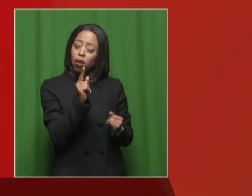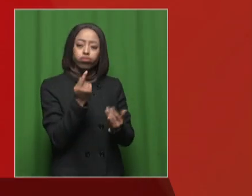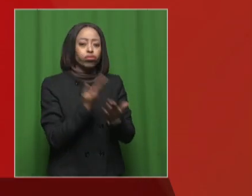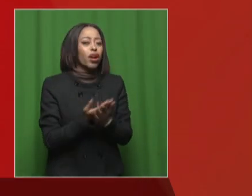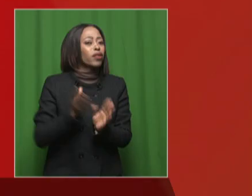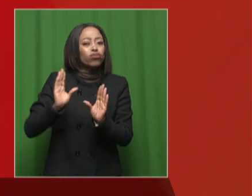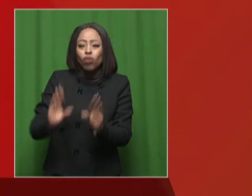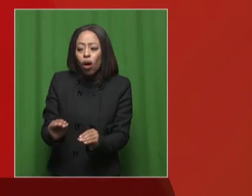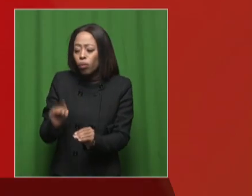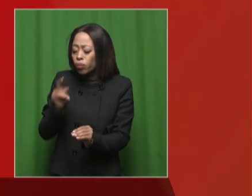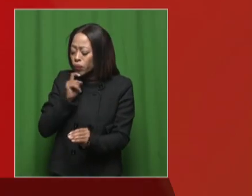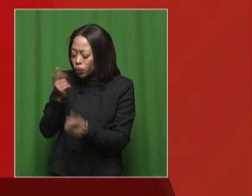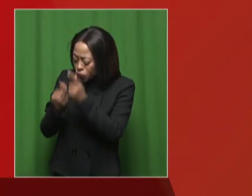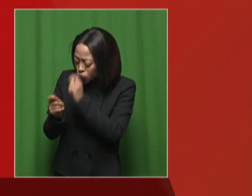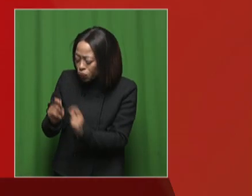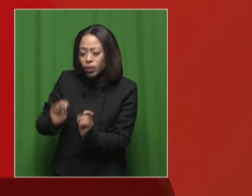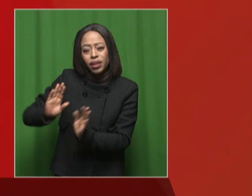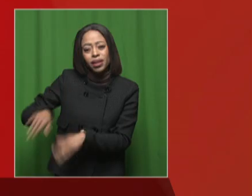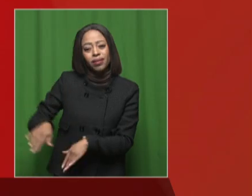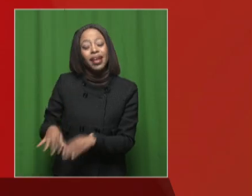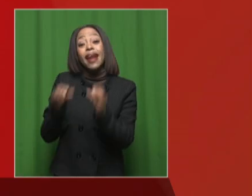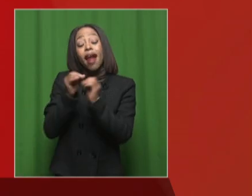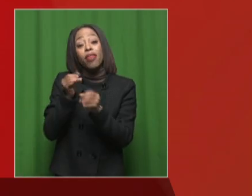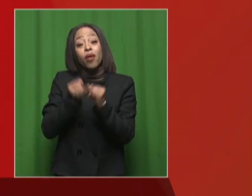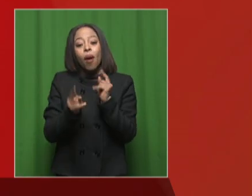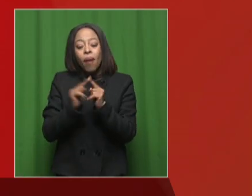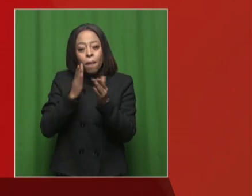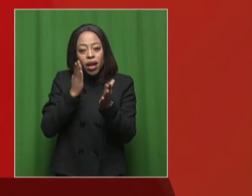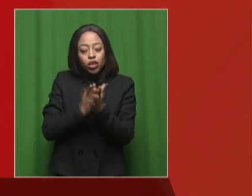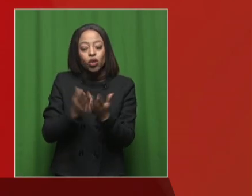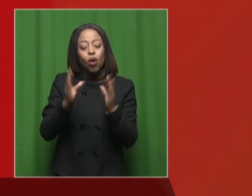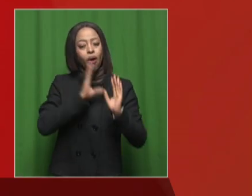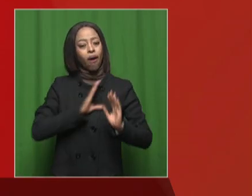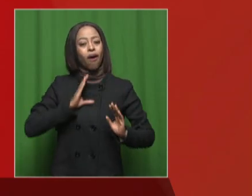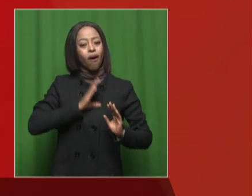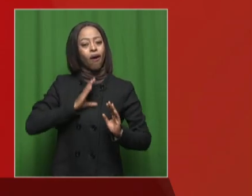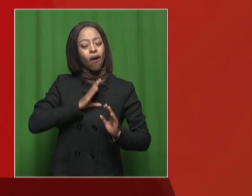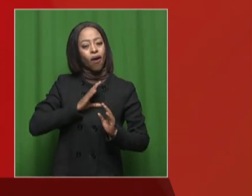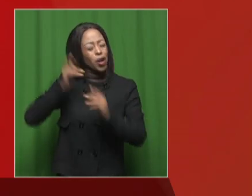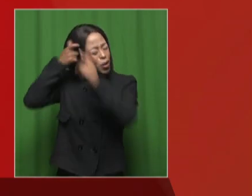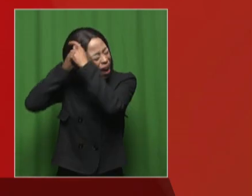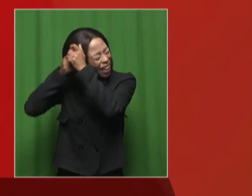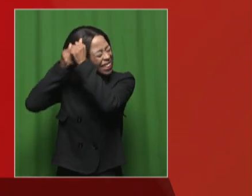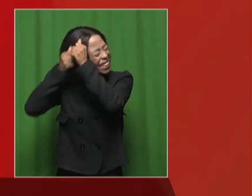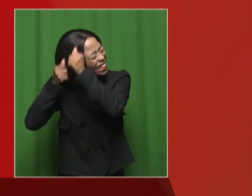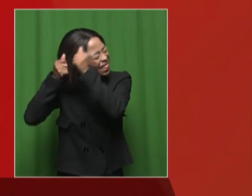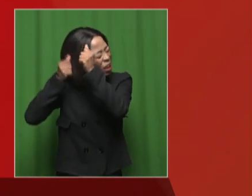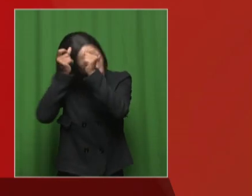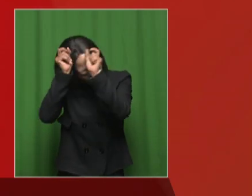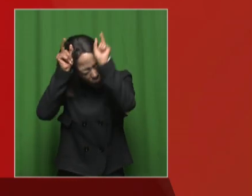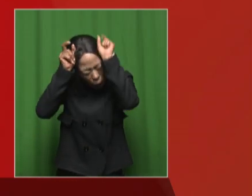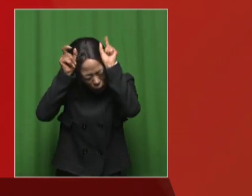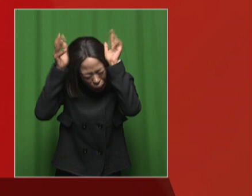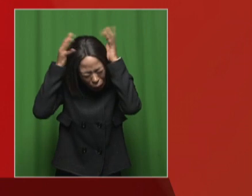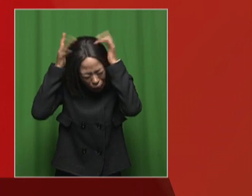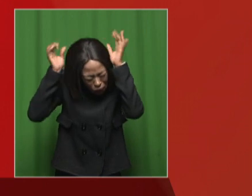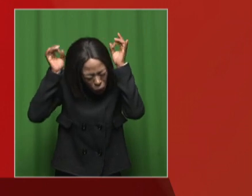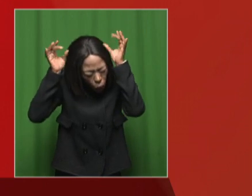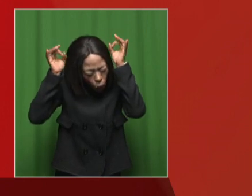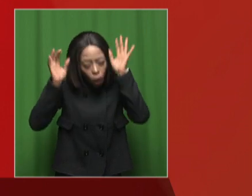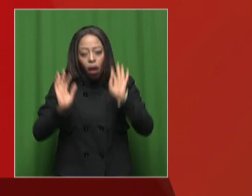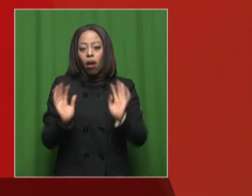preventable condition. So there's nothing wrong with braiding the hair, but you have to make sure that there's no pimples, there's no headache, it's not painful, and that